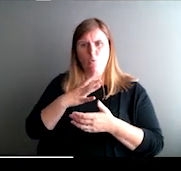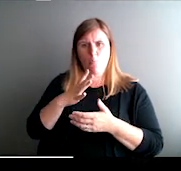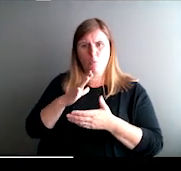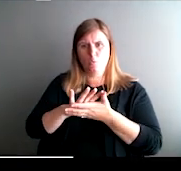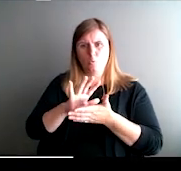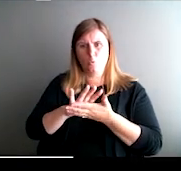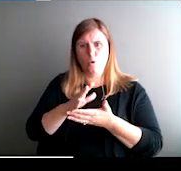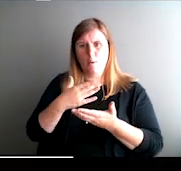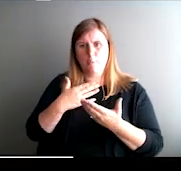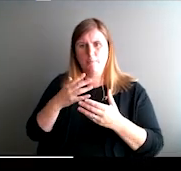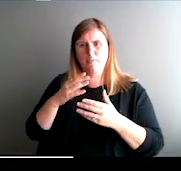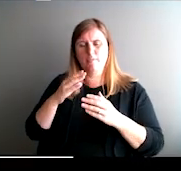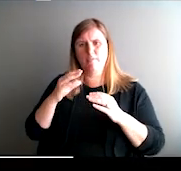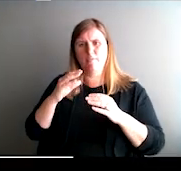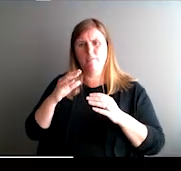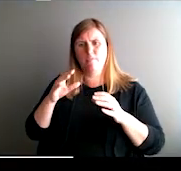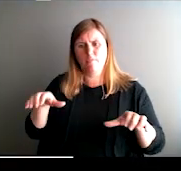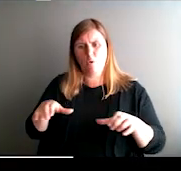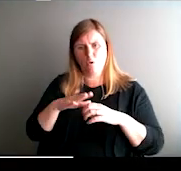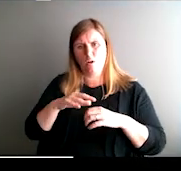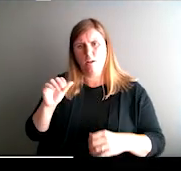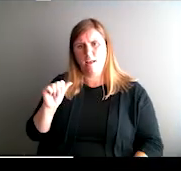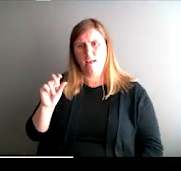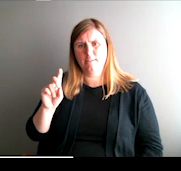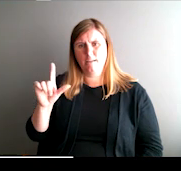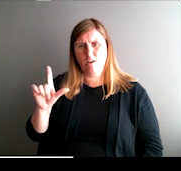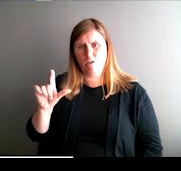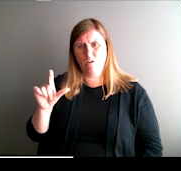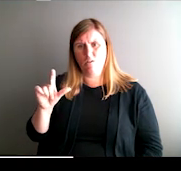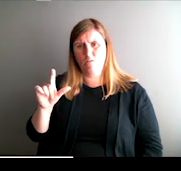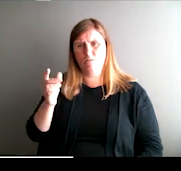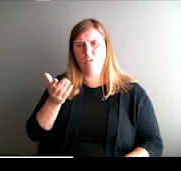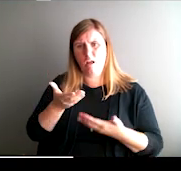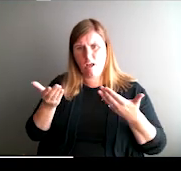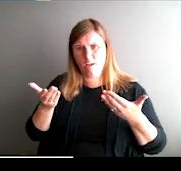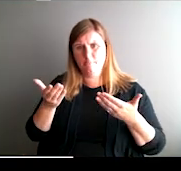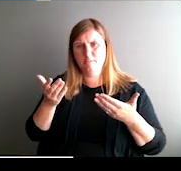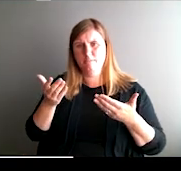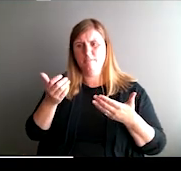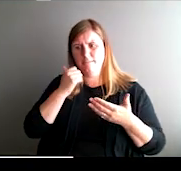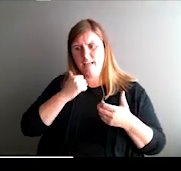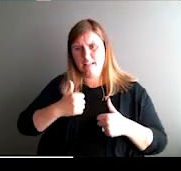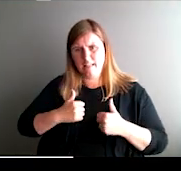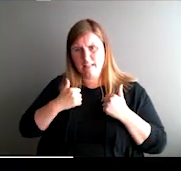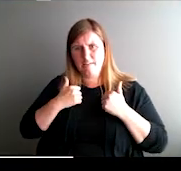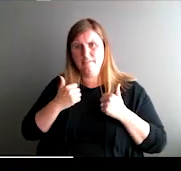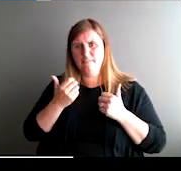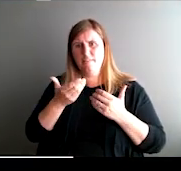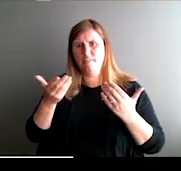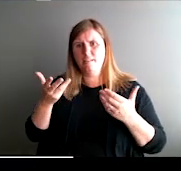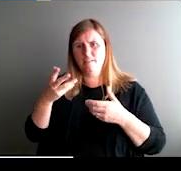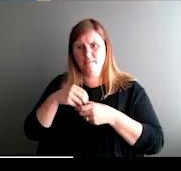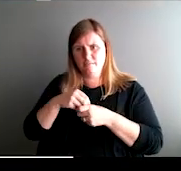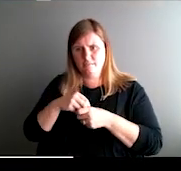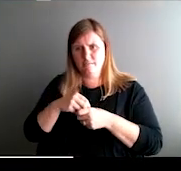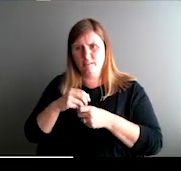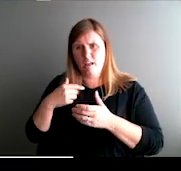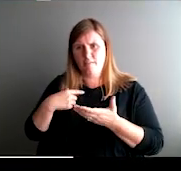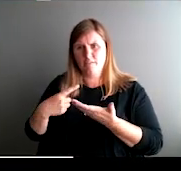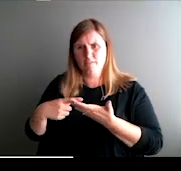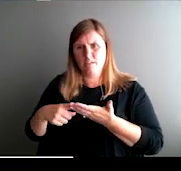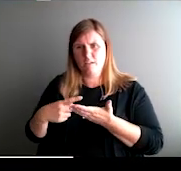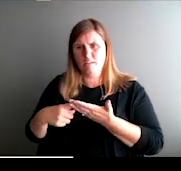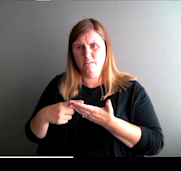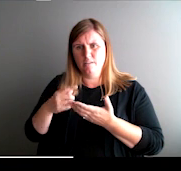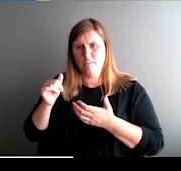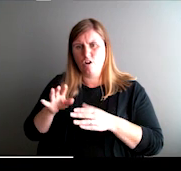focus on ADLs. I'm going to focus on activities of daily living and items and actions and all of these things that I've discussed